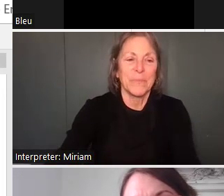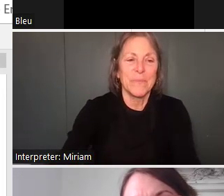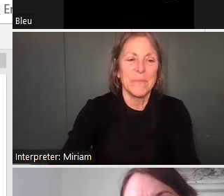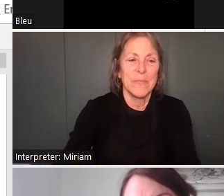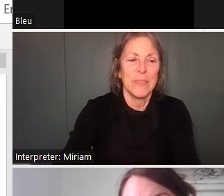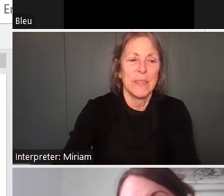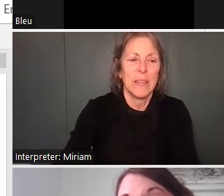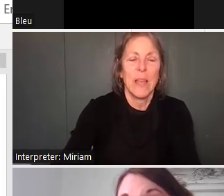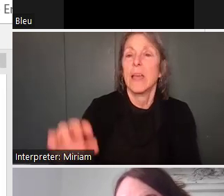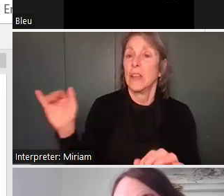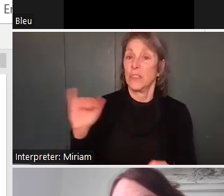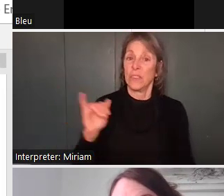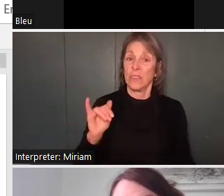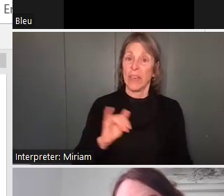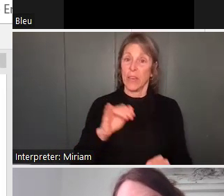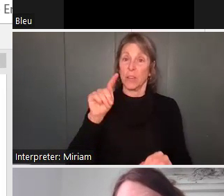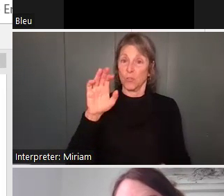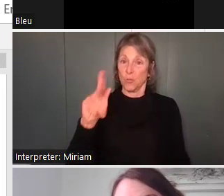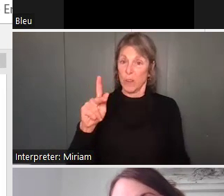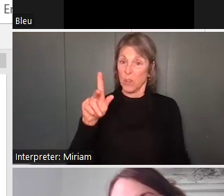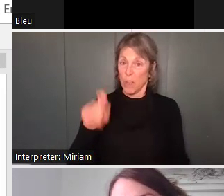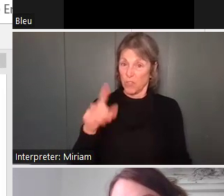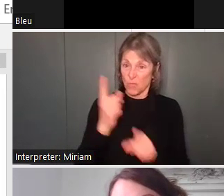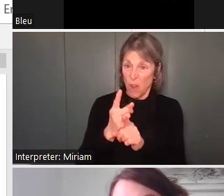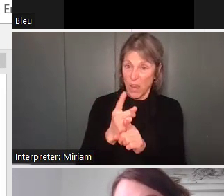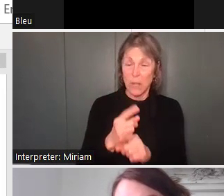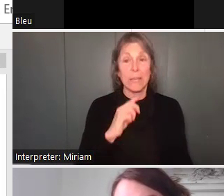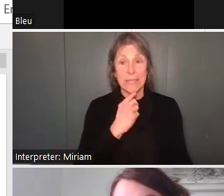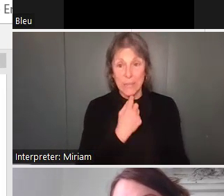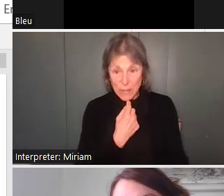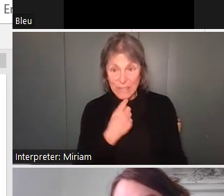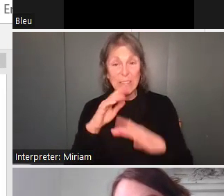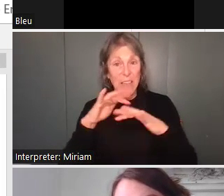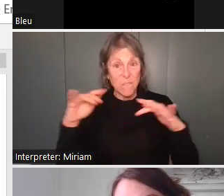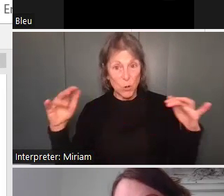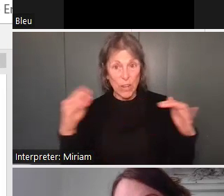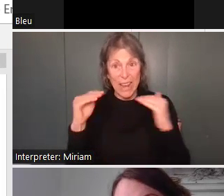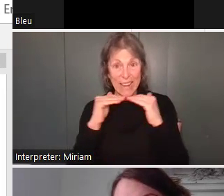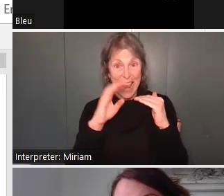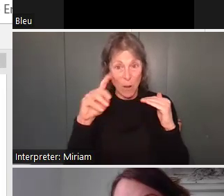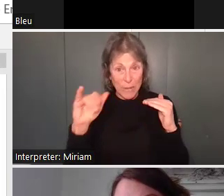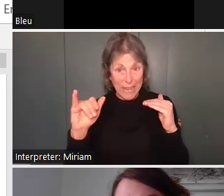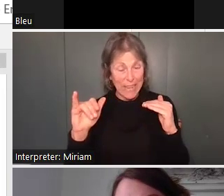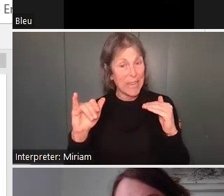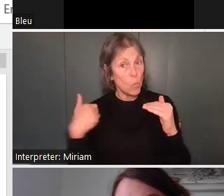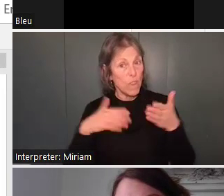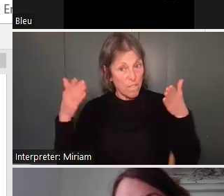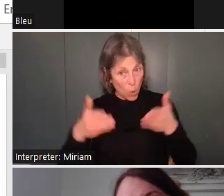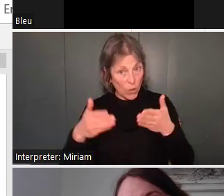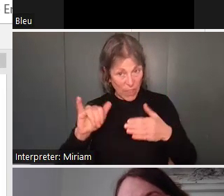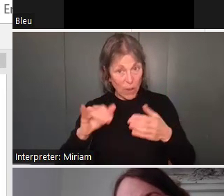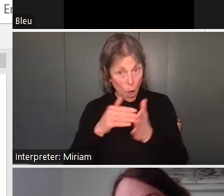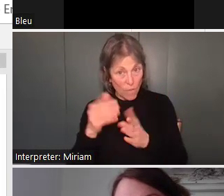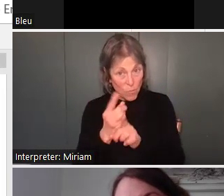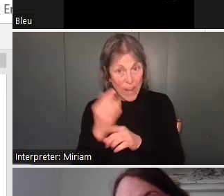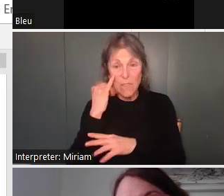then. But So maybe- seriously though, like Yeah, diversity is one of the things, diversity and equity is one of the things that we focus on a lot. If somebody